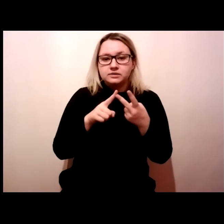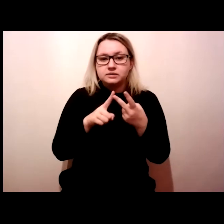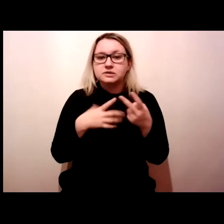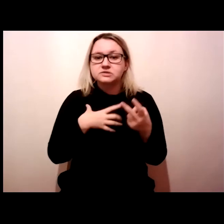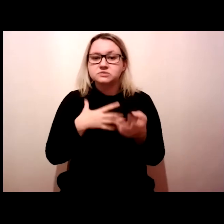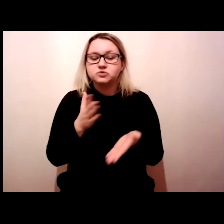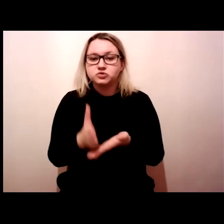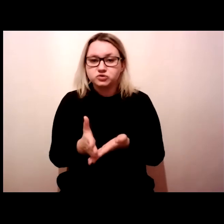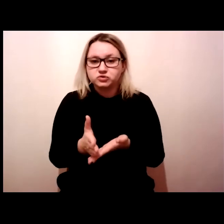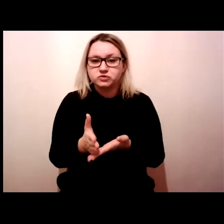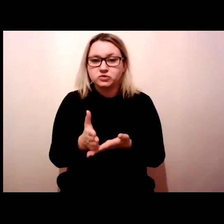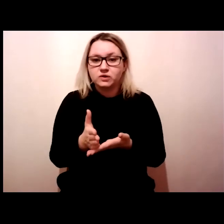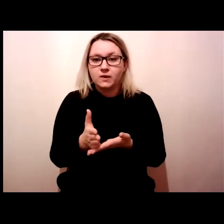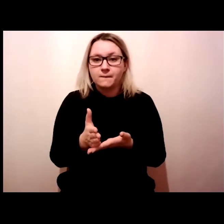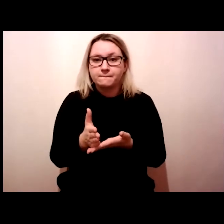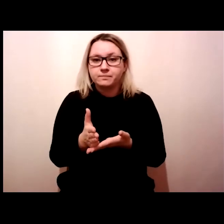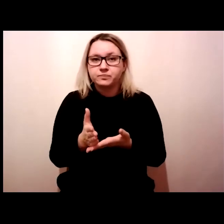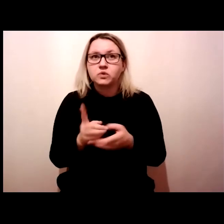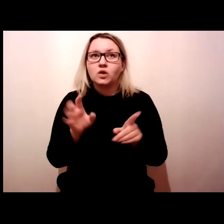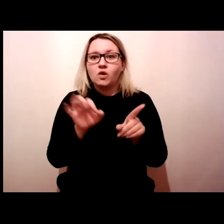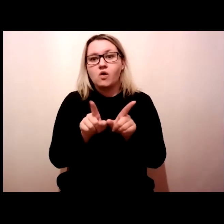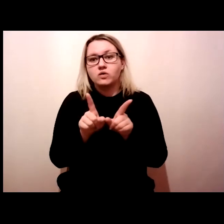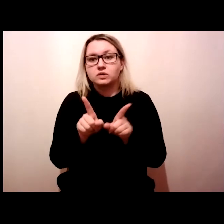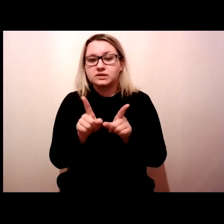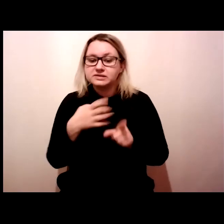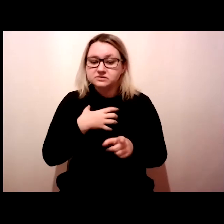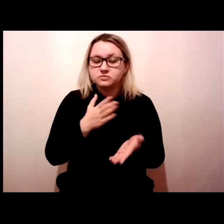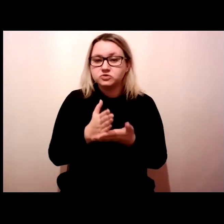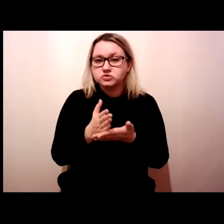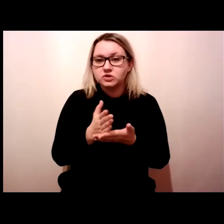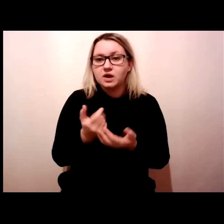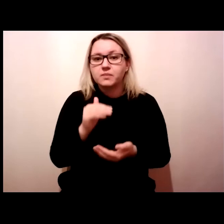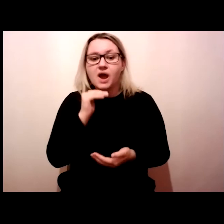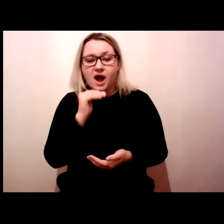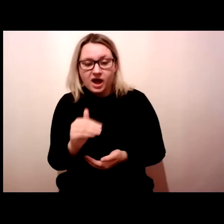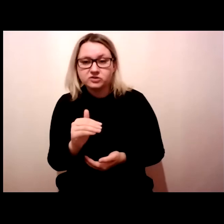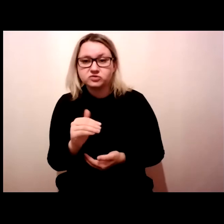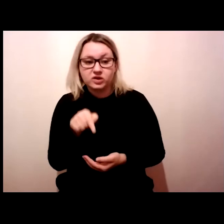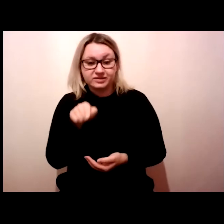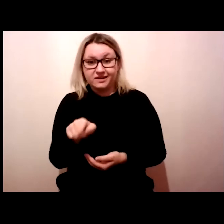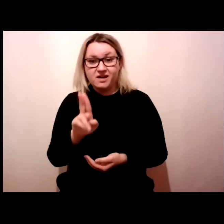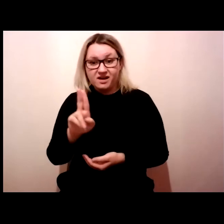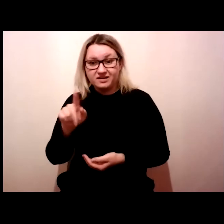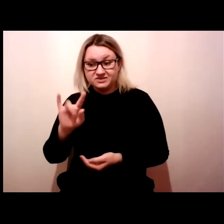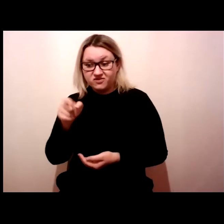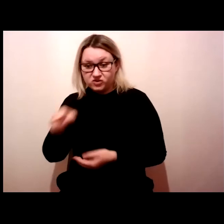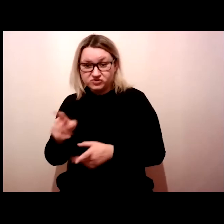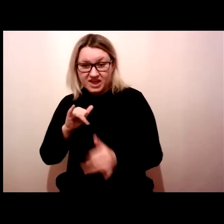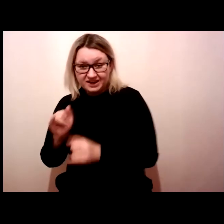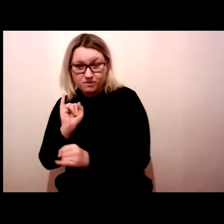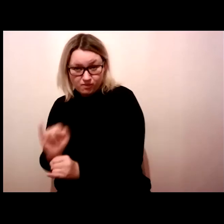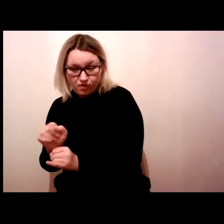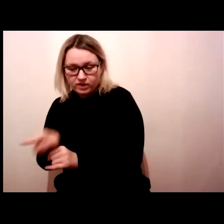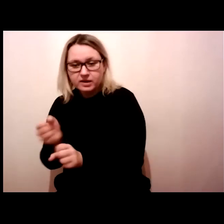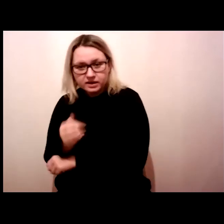actions. The second thing that is very important from the individual level is to give